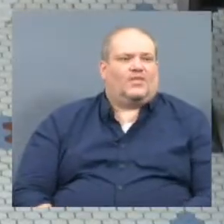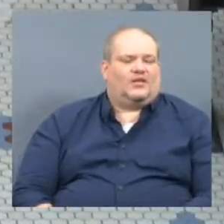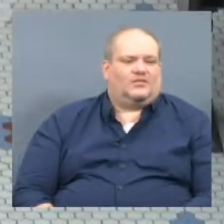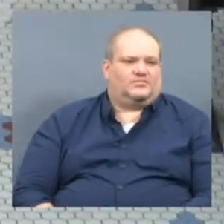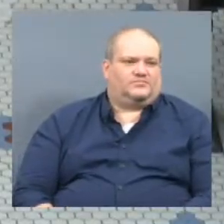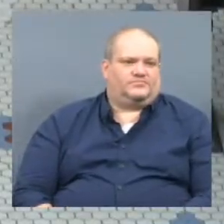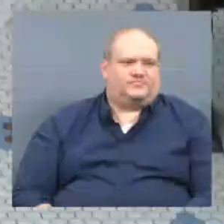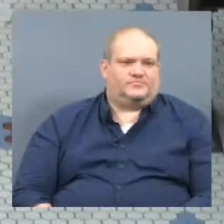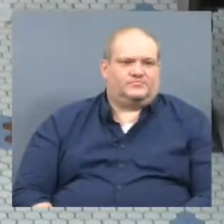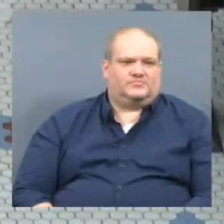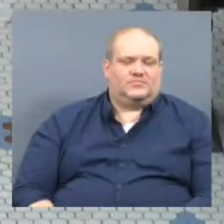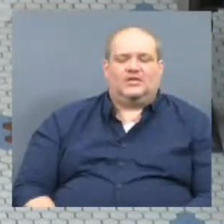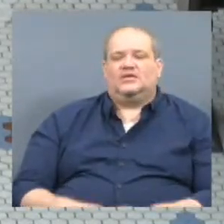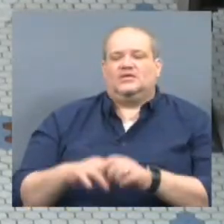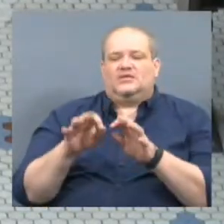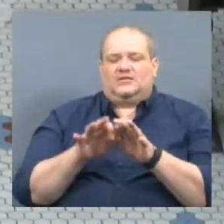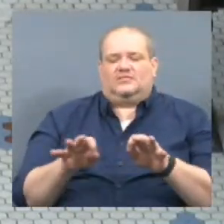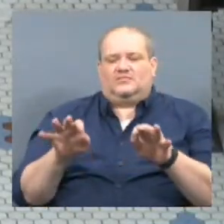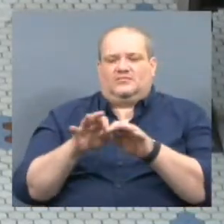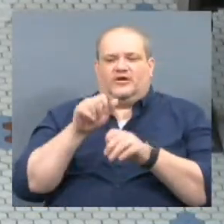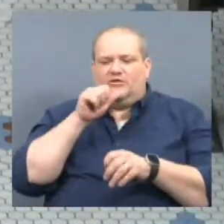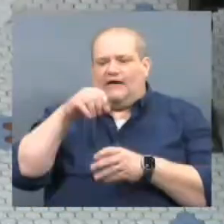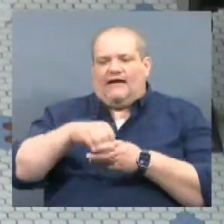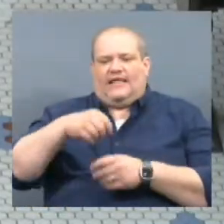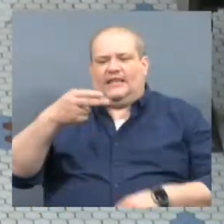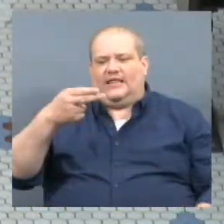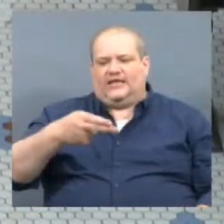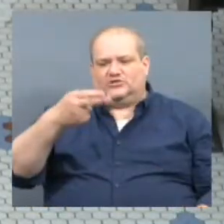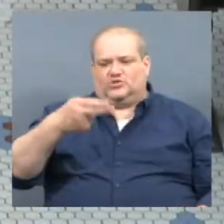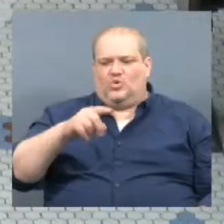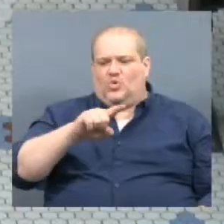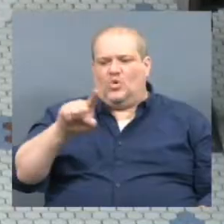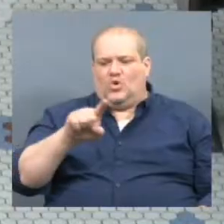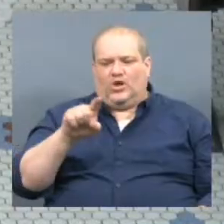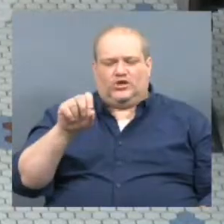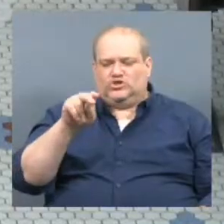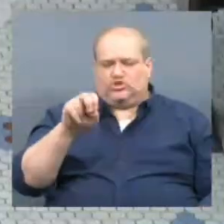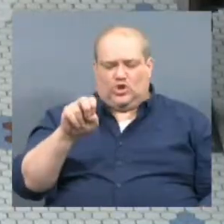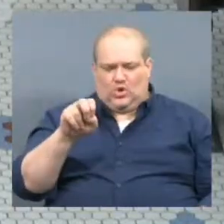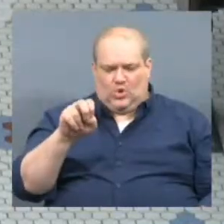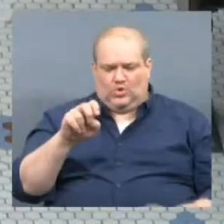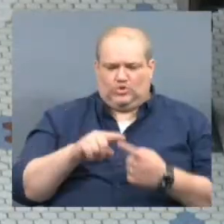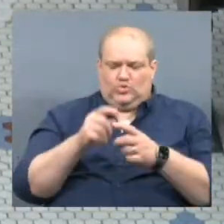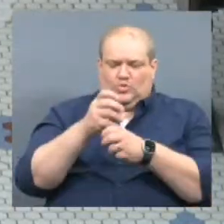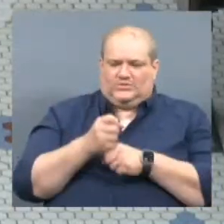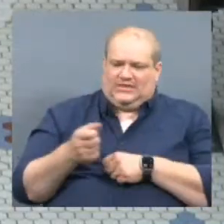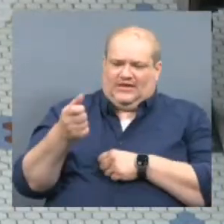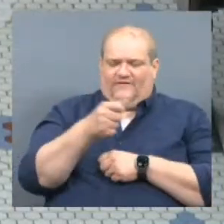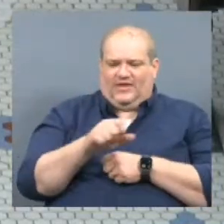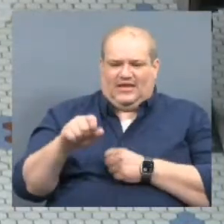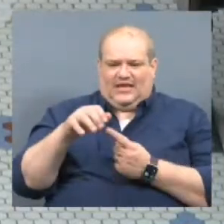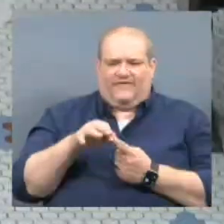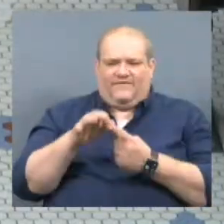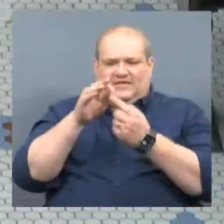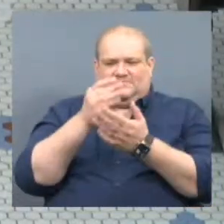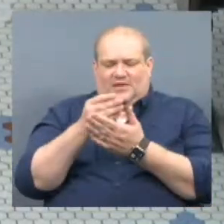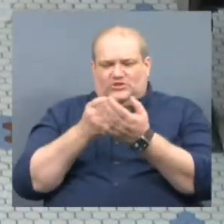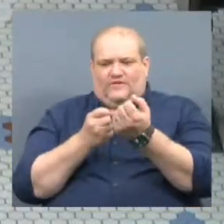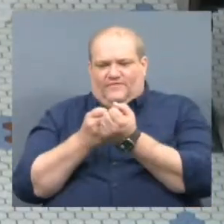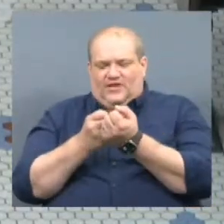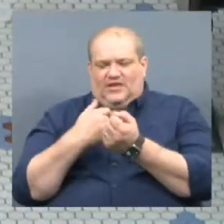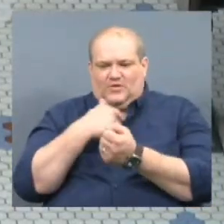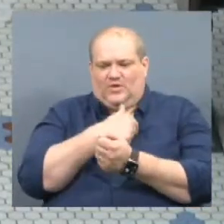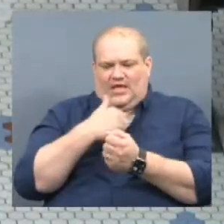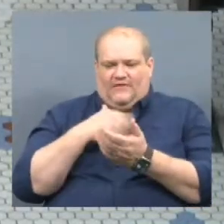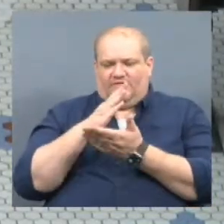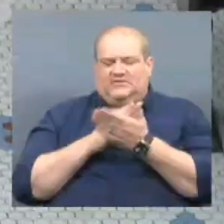The historically significant homes, they are not in the historic zoned to receive any of the special funding. We have